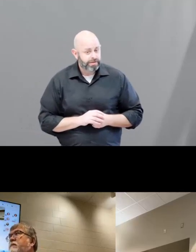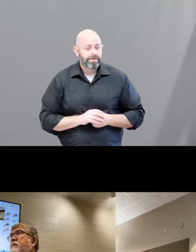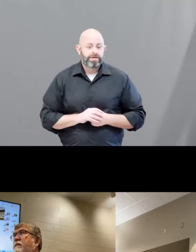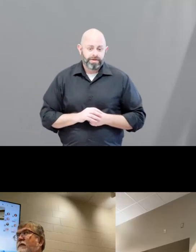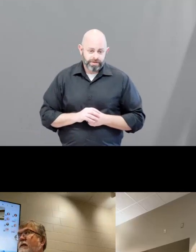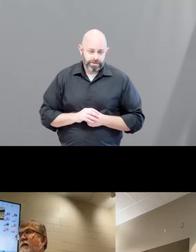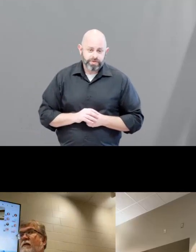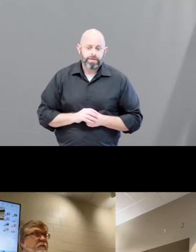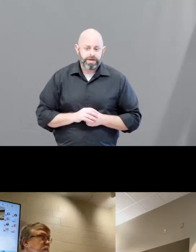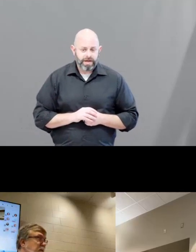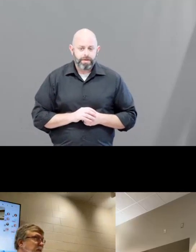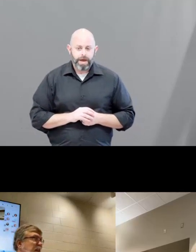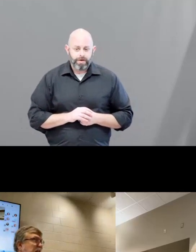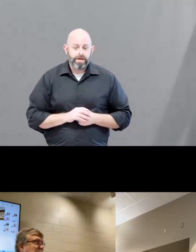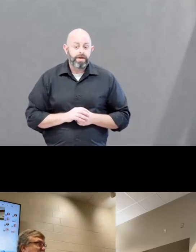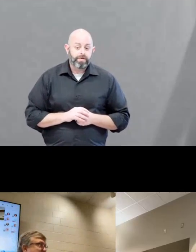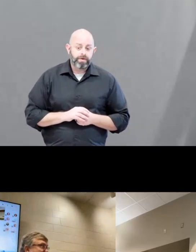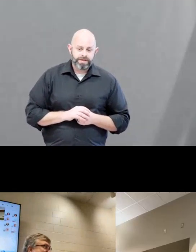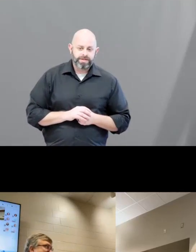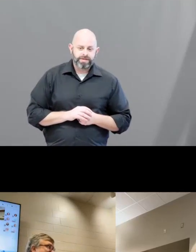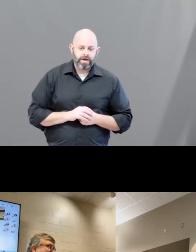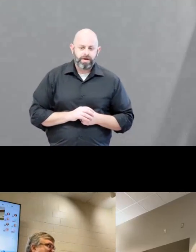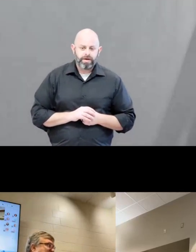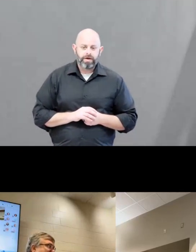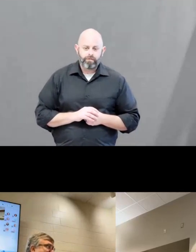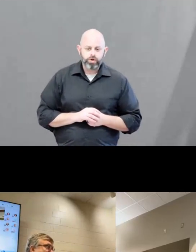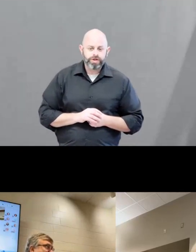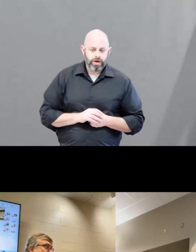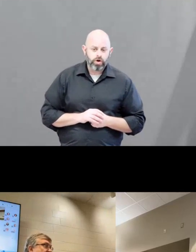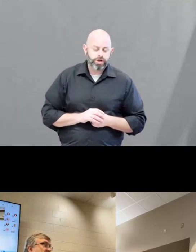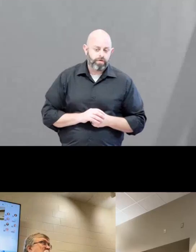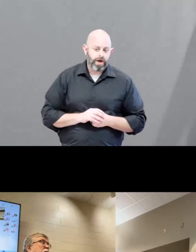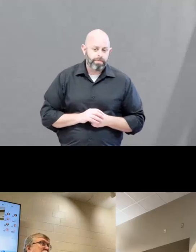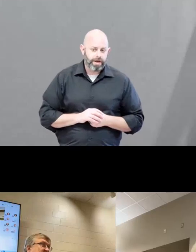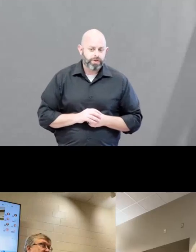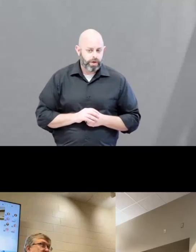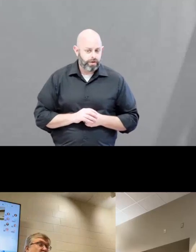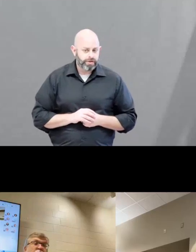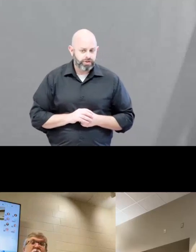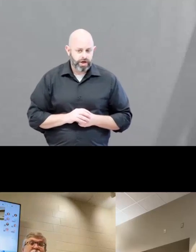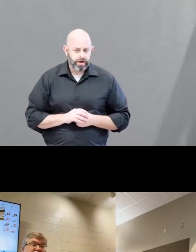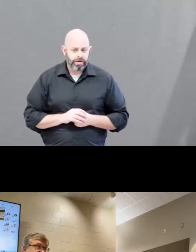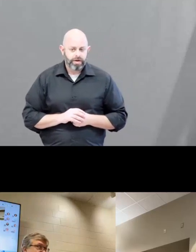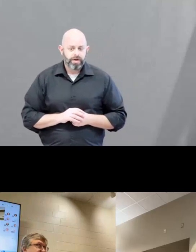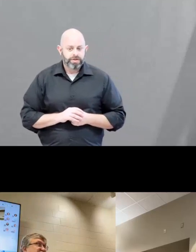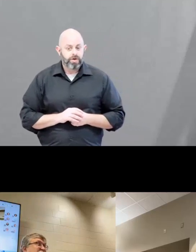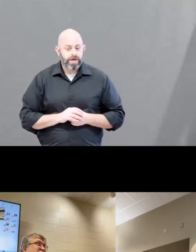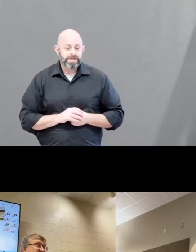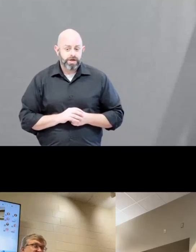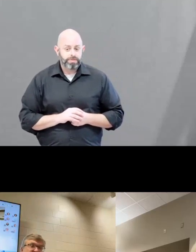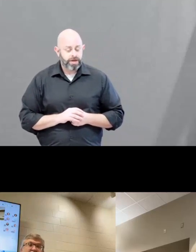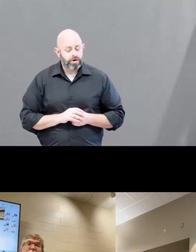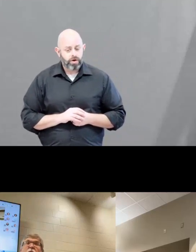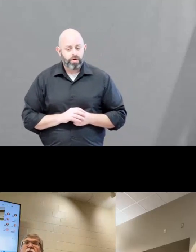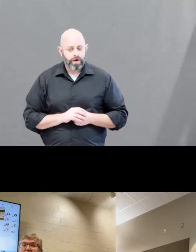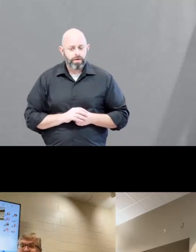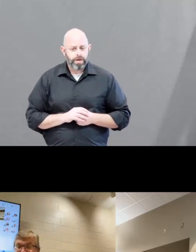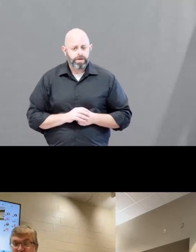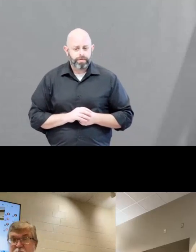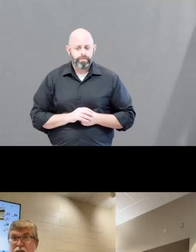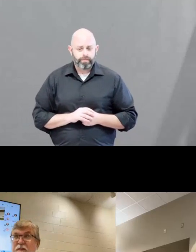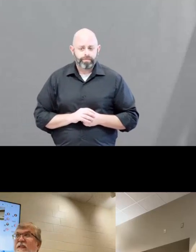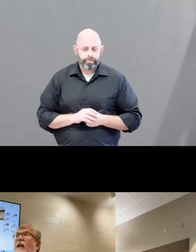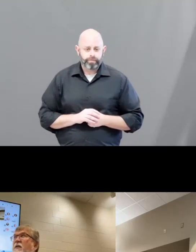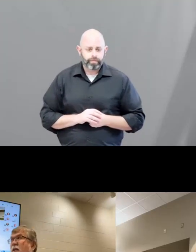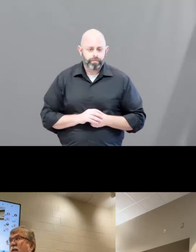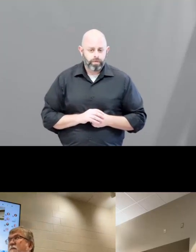it. So Well, it's something to think about. And then this is, unfortunately, it hurts our environment as well. This is sharing. So that scares me. It can hurt our